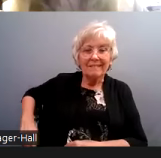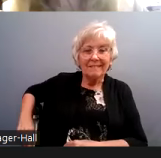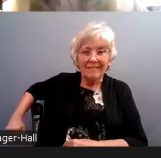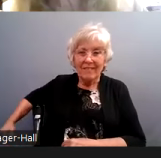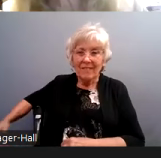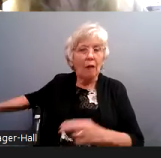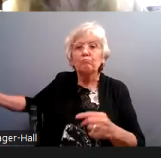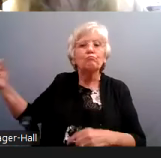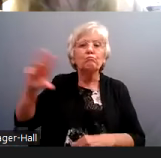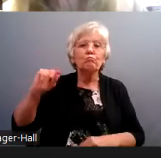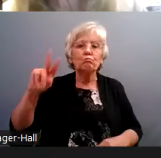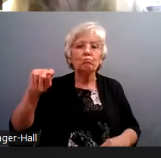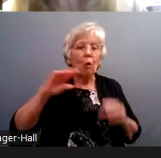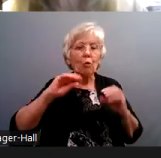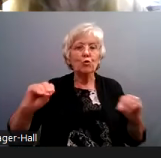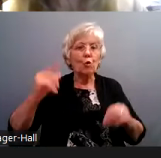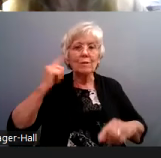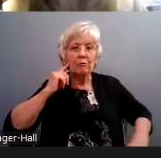No, there's no audio to it.